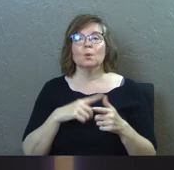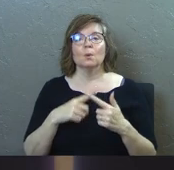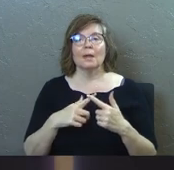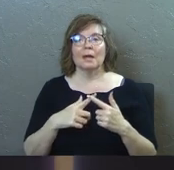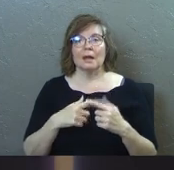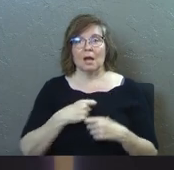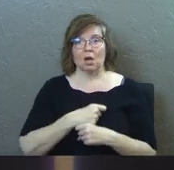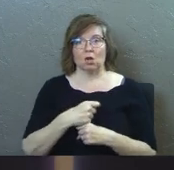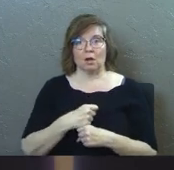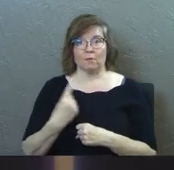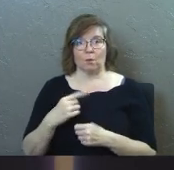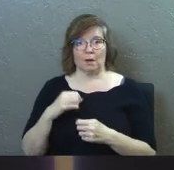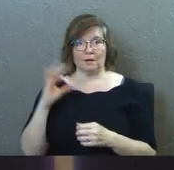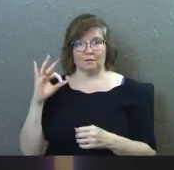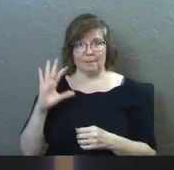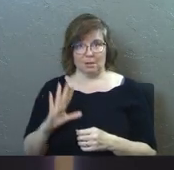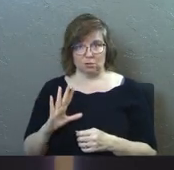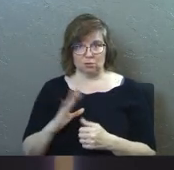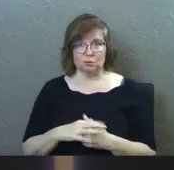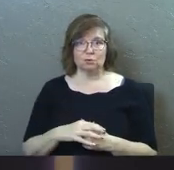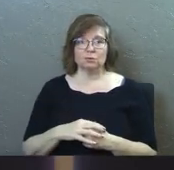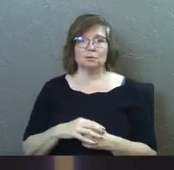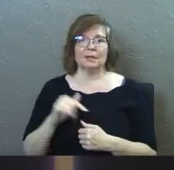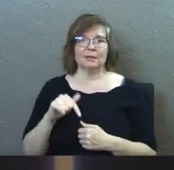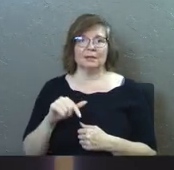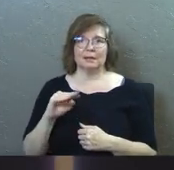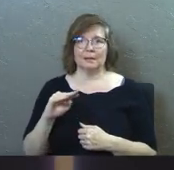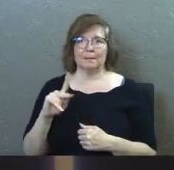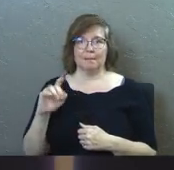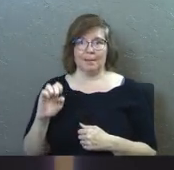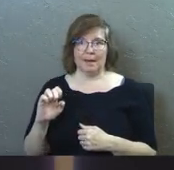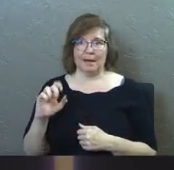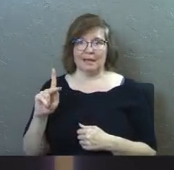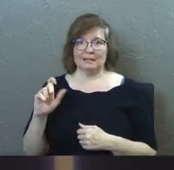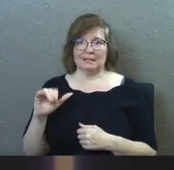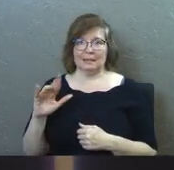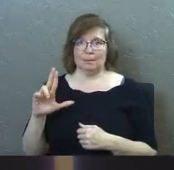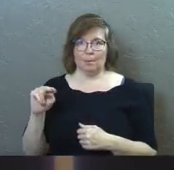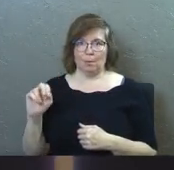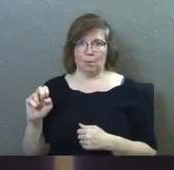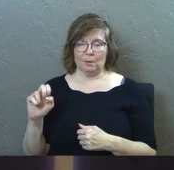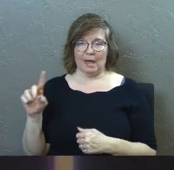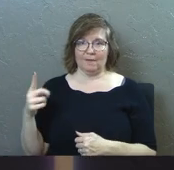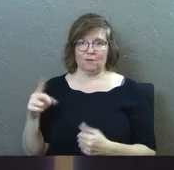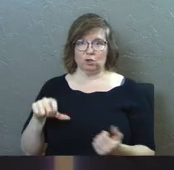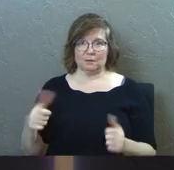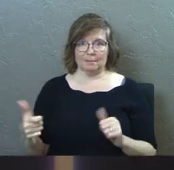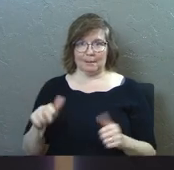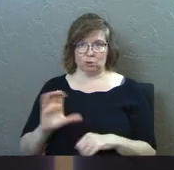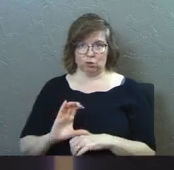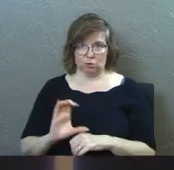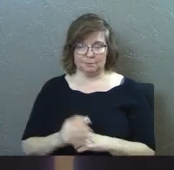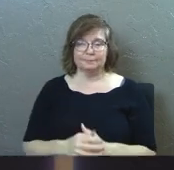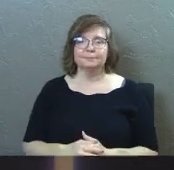I had a coffee with one of the pastors. This is Mike Keybone. He's over at First Baptist Church. And